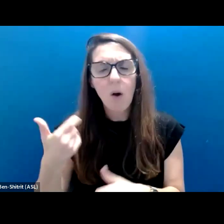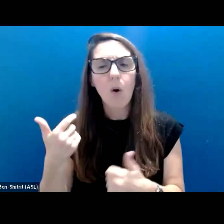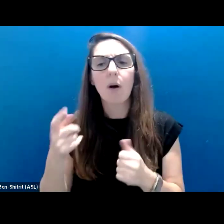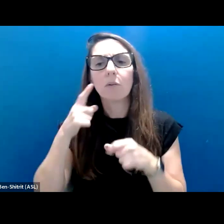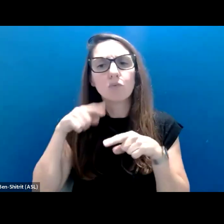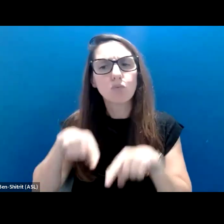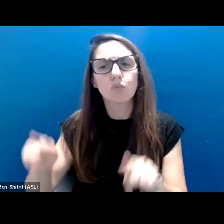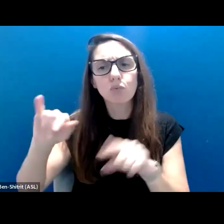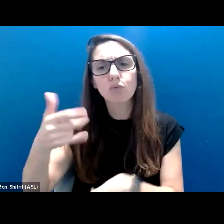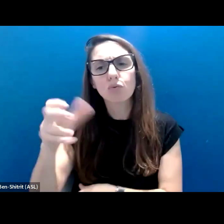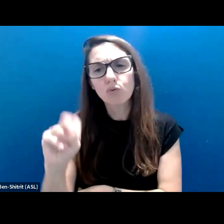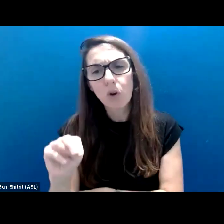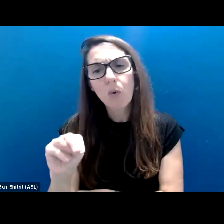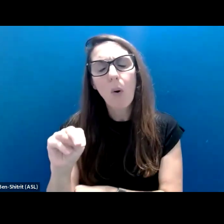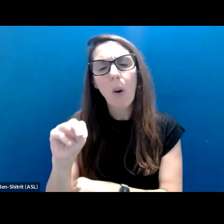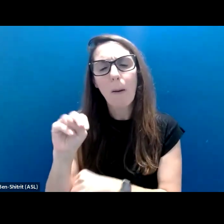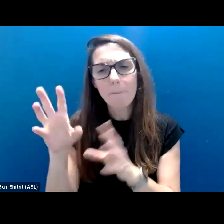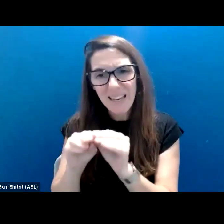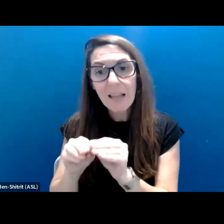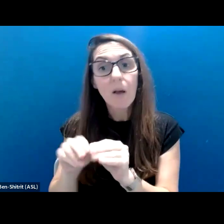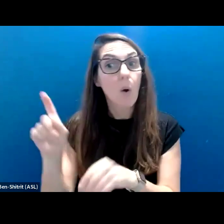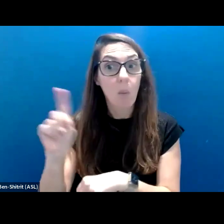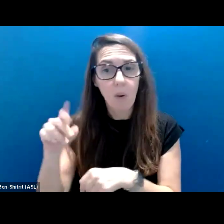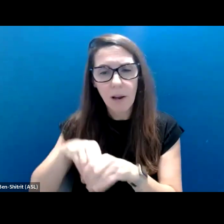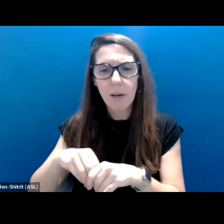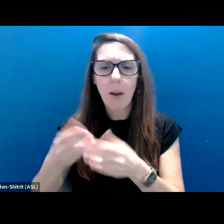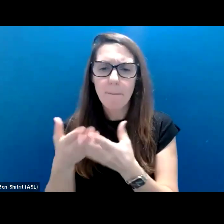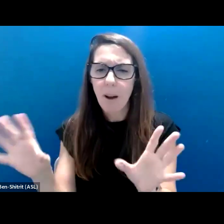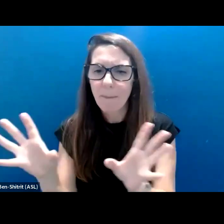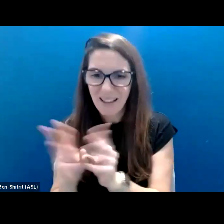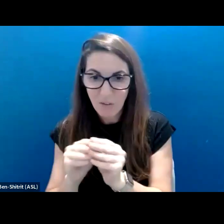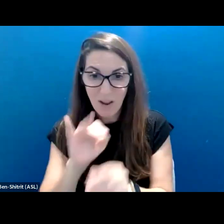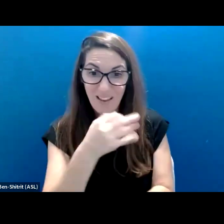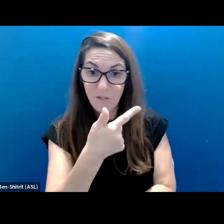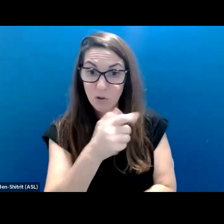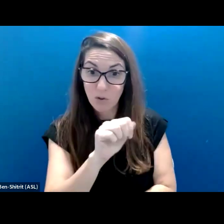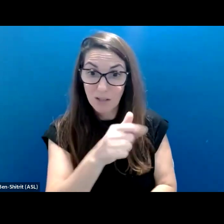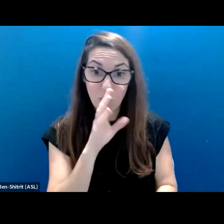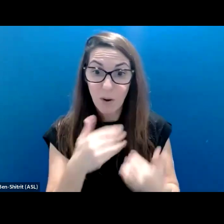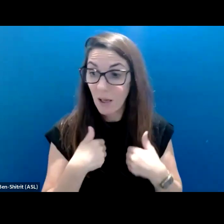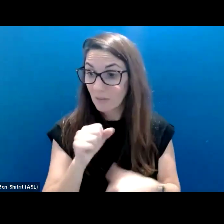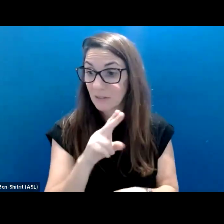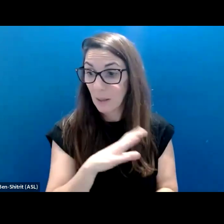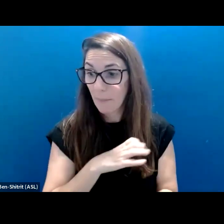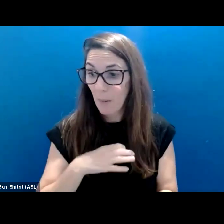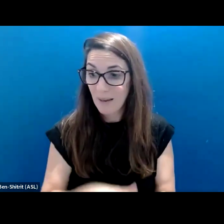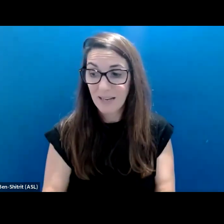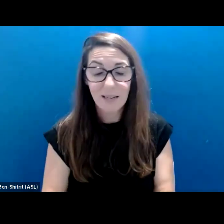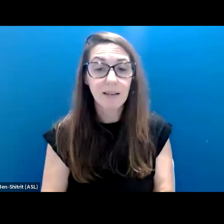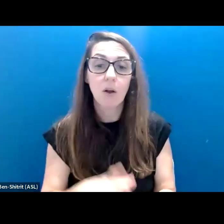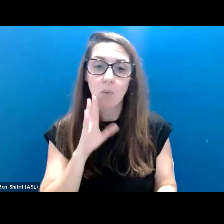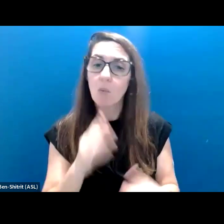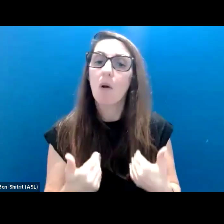January meeting in that public forum. If GSA is able to get the subcommittees going in time, then we can take the